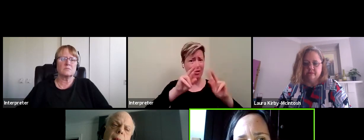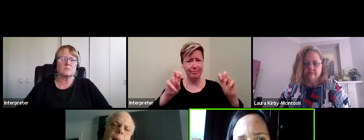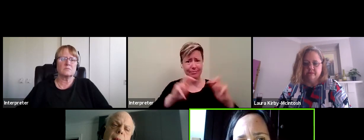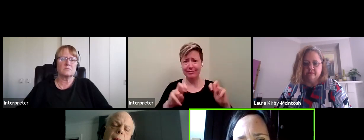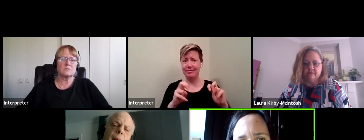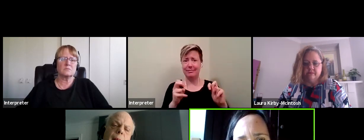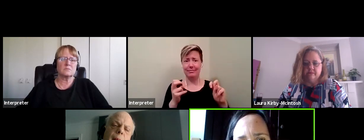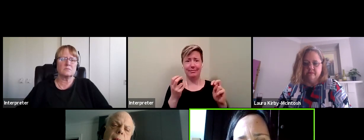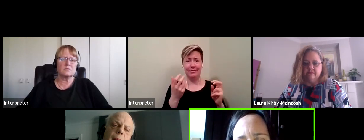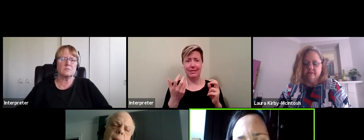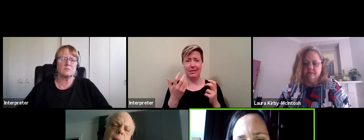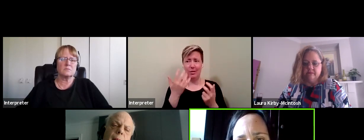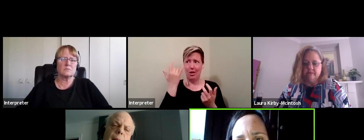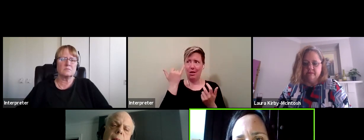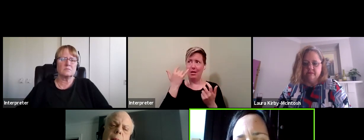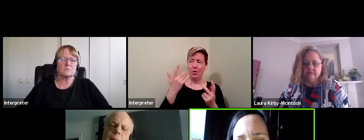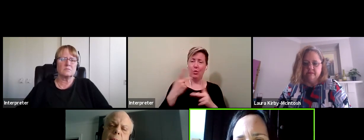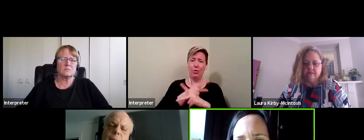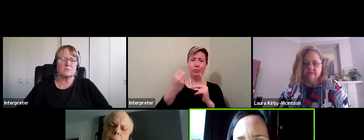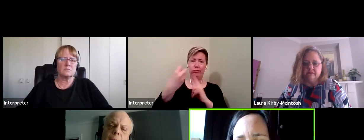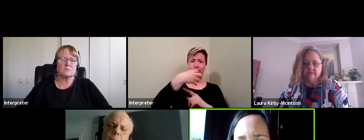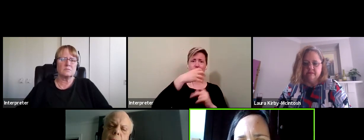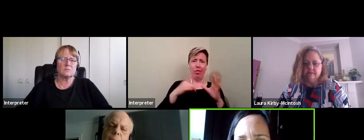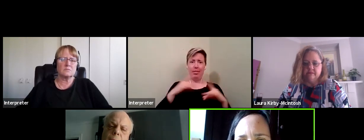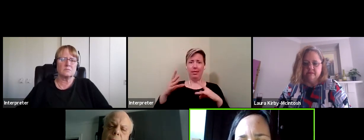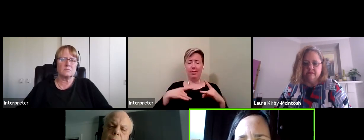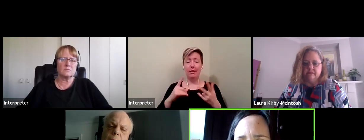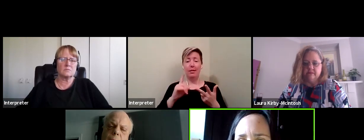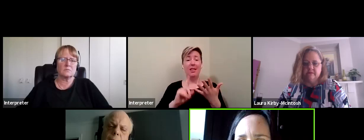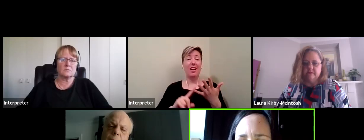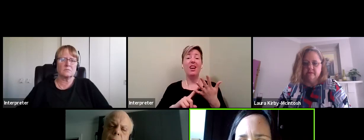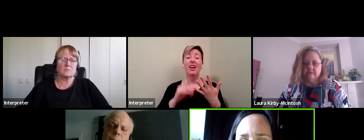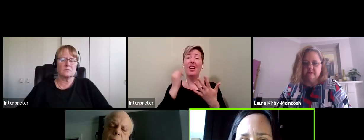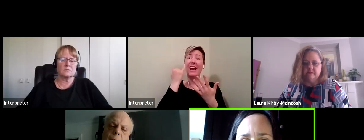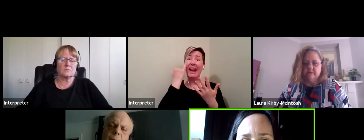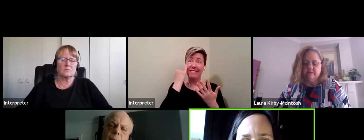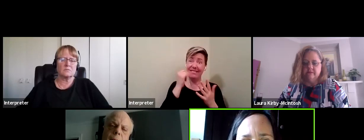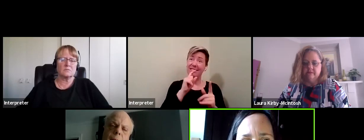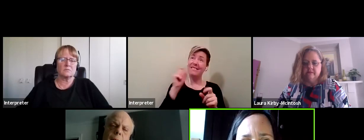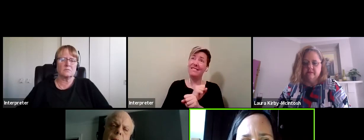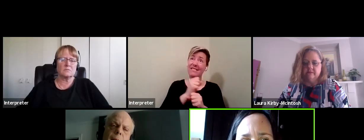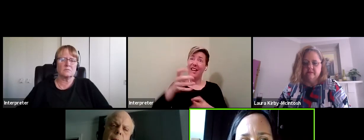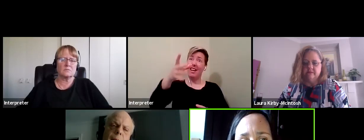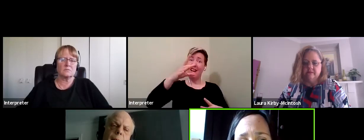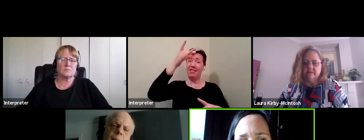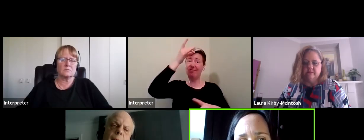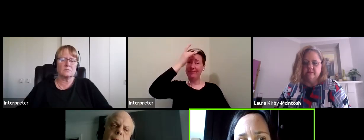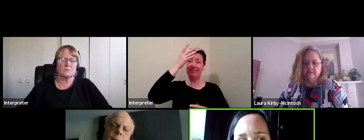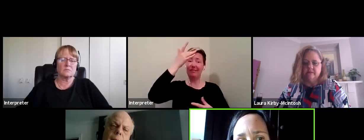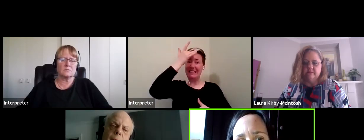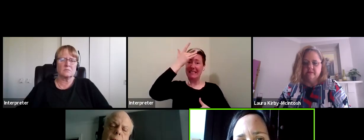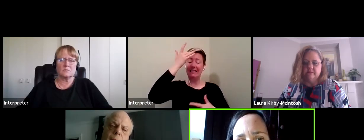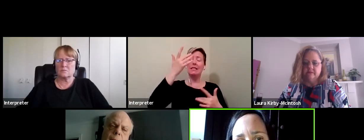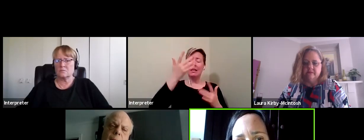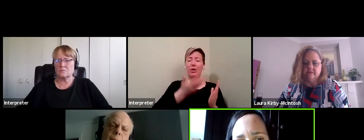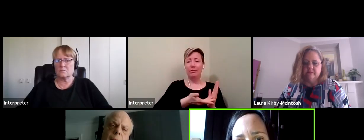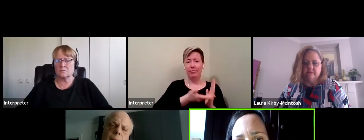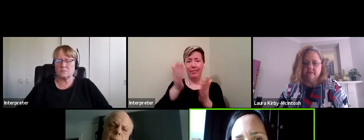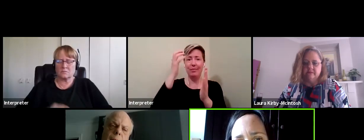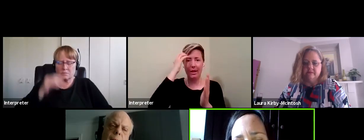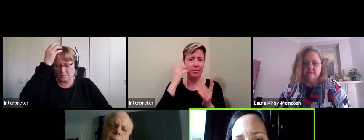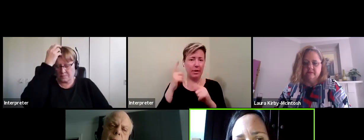attendant services if they go to hospital. Now, to add to this mess, really, the context that says that people with certain